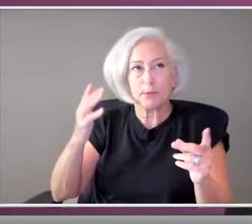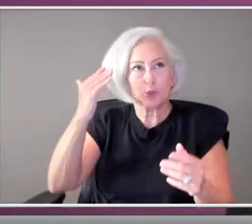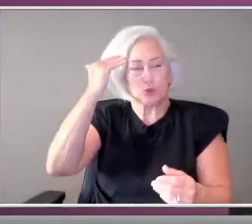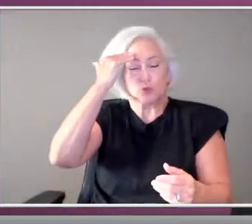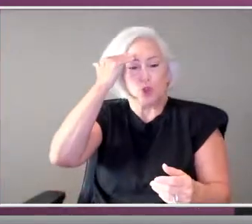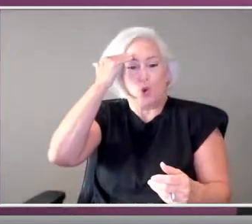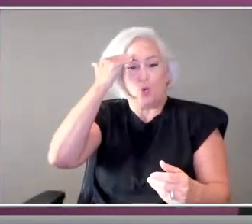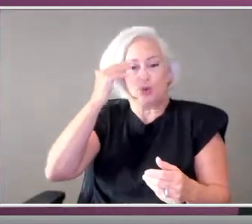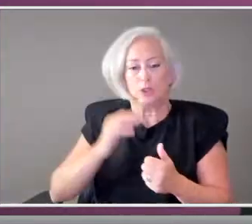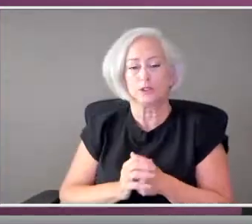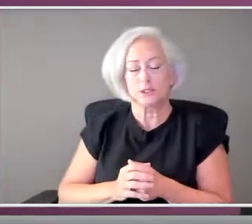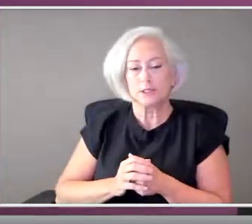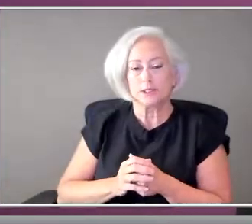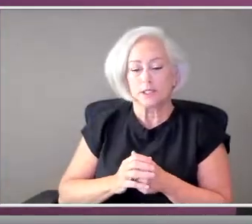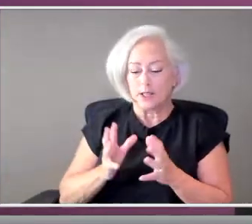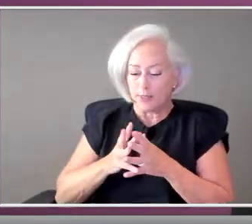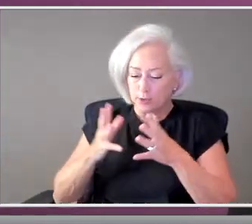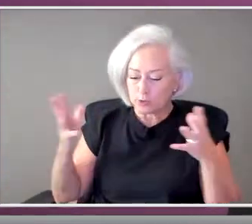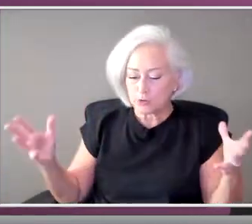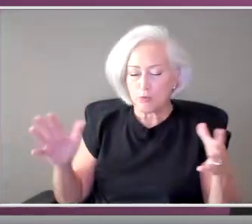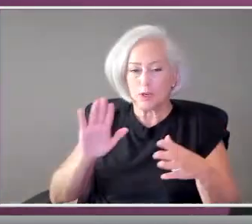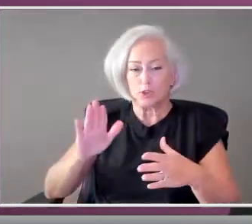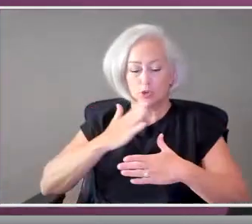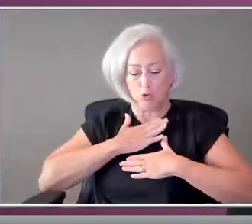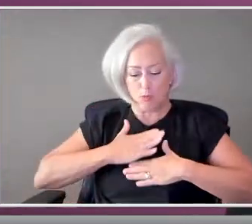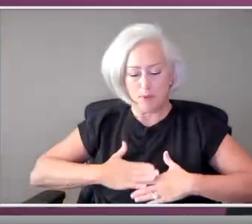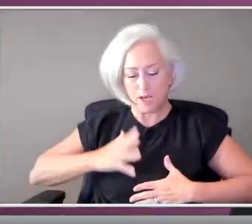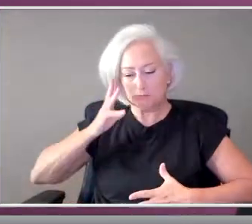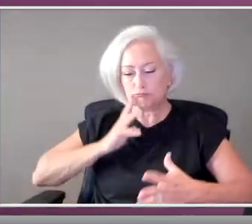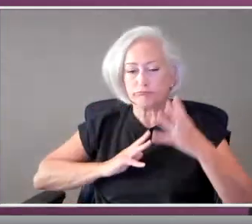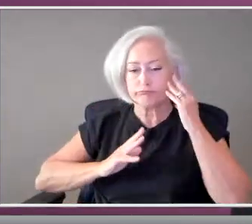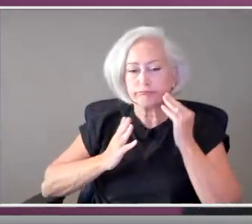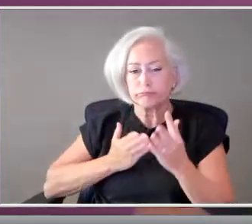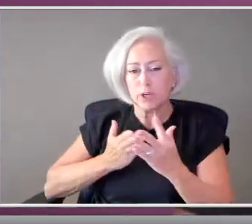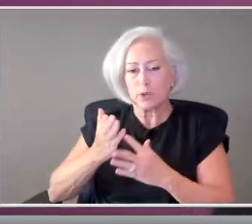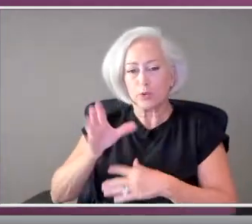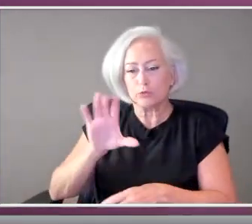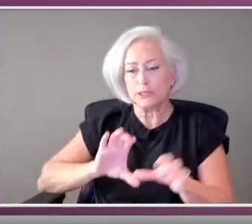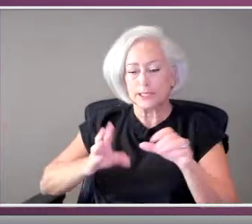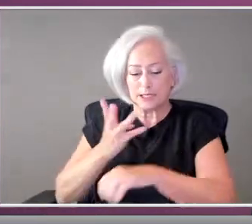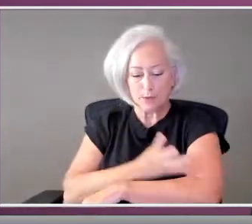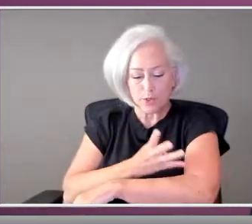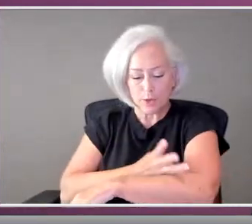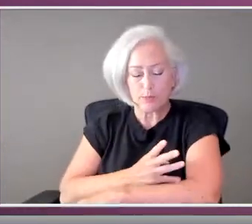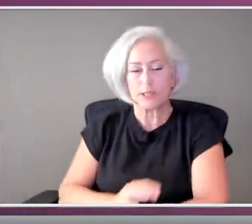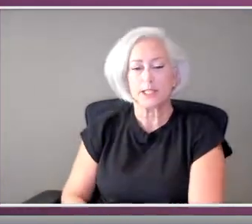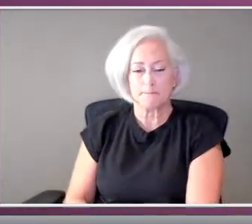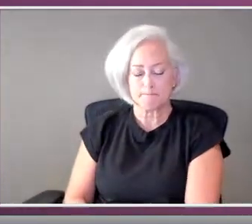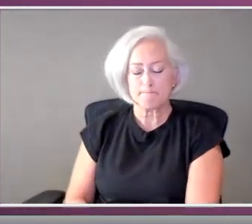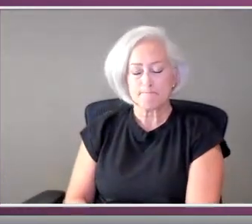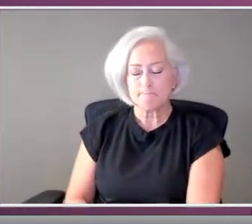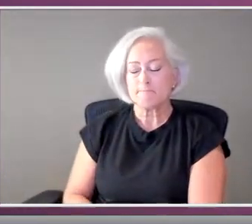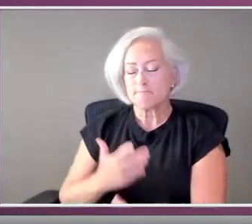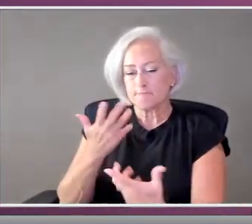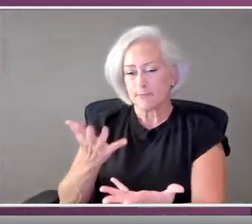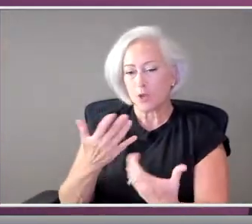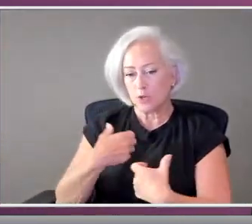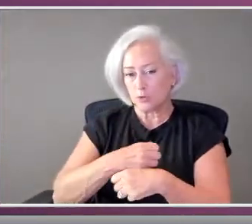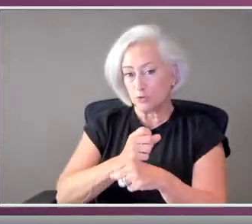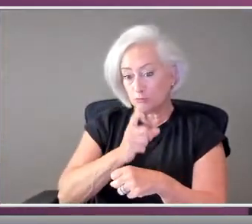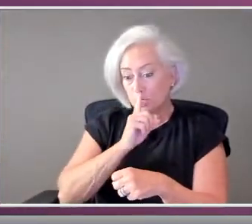is so much that your body goes through when you're going through chemotherapy. And I want to make sure that others